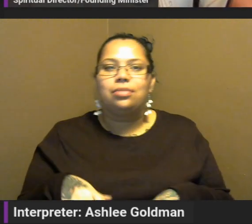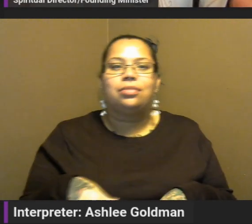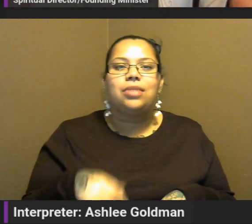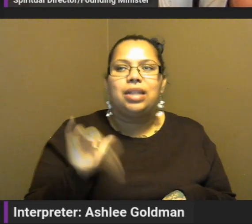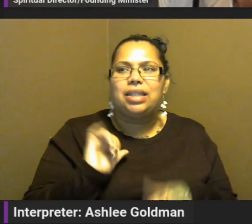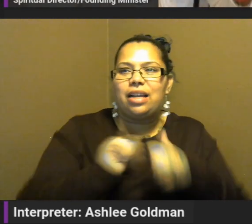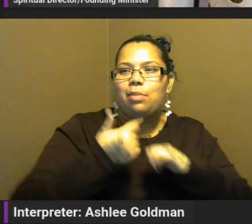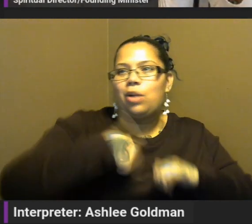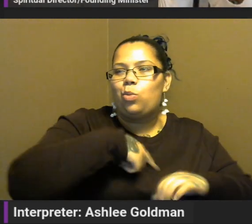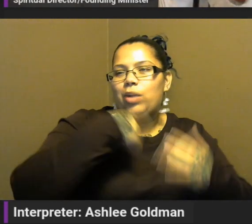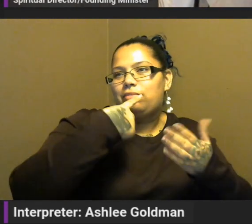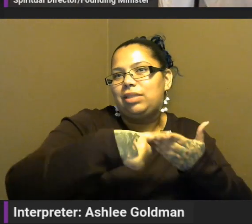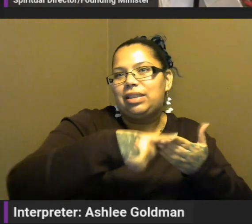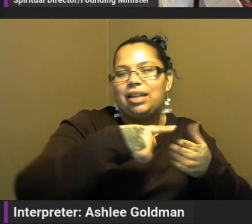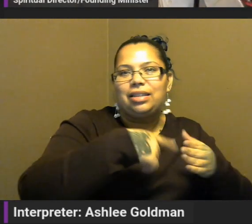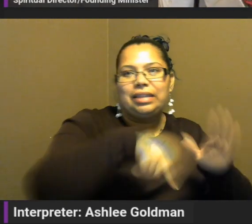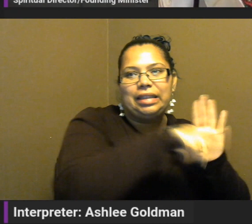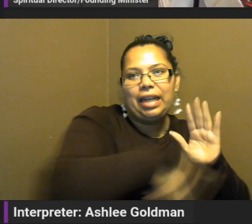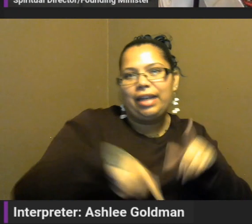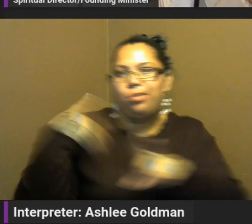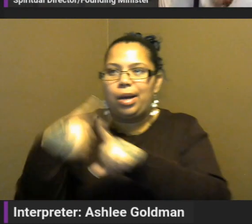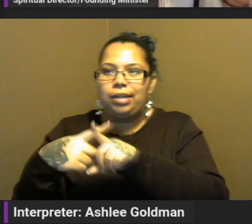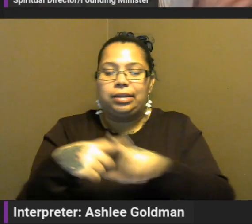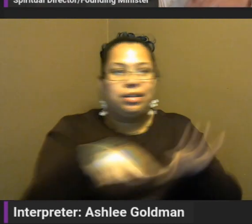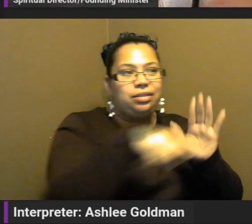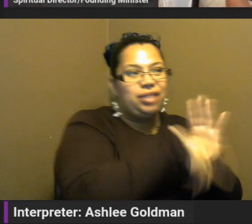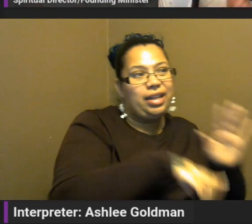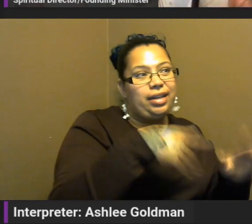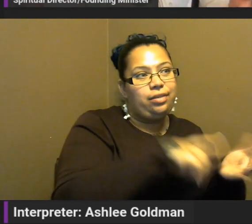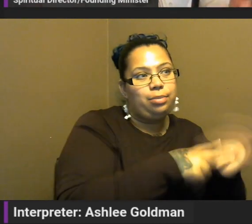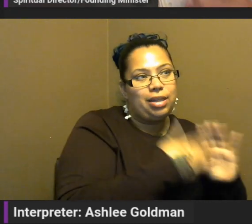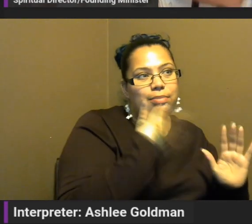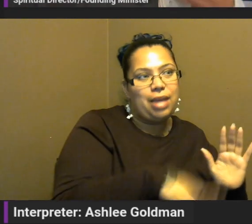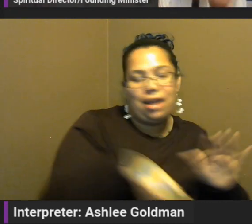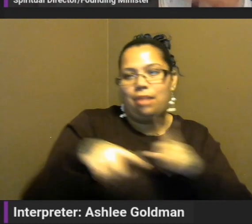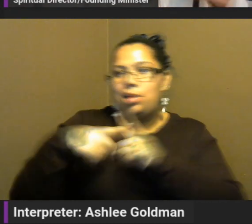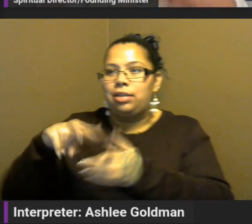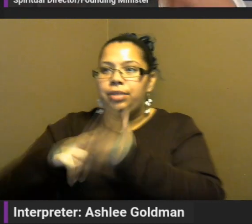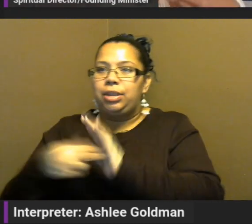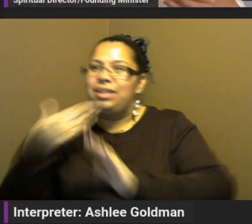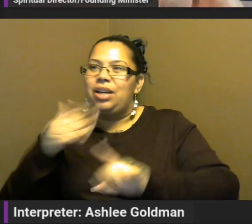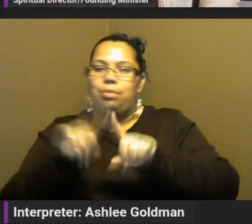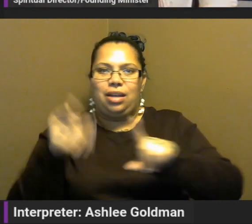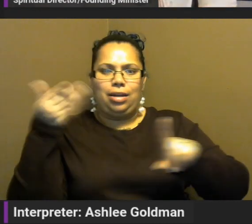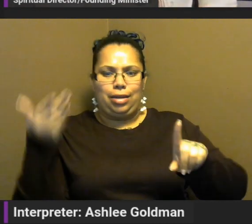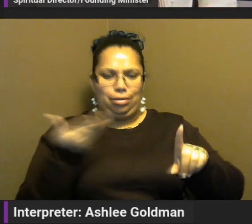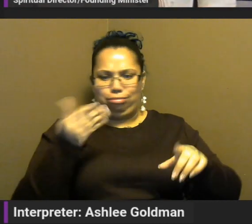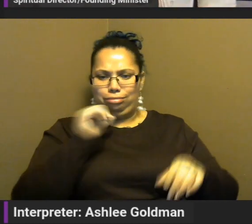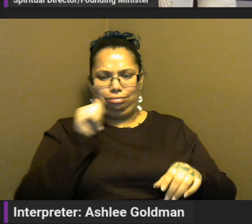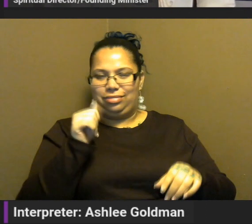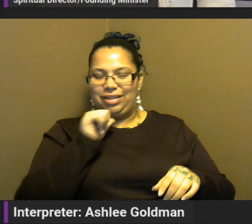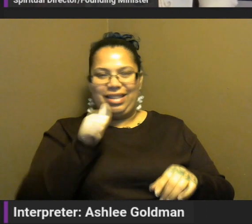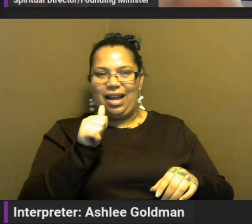positive. Negative is bad, positive is good. Well, we don't do that here, right? You know me well enough to know that I talk